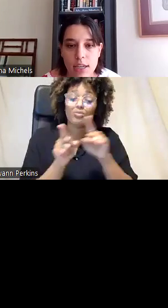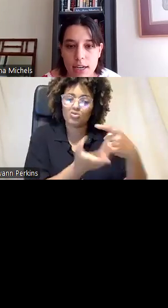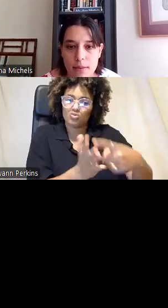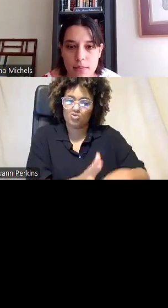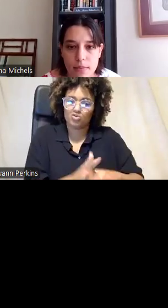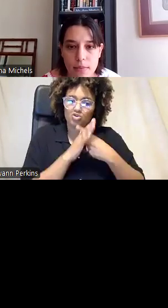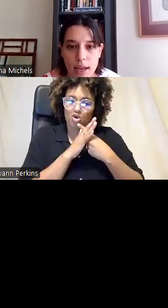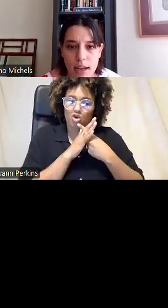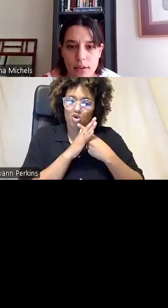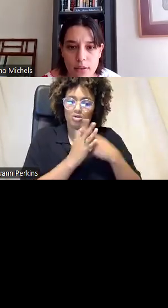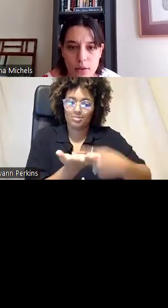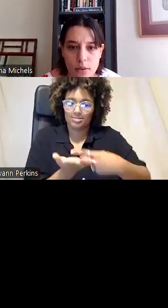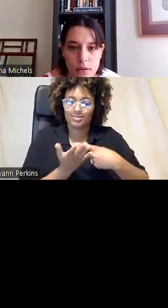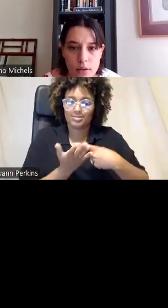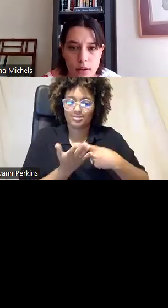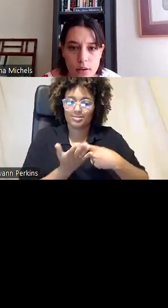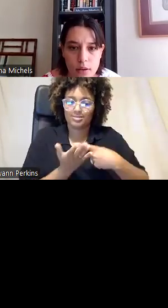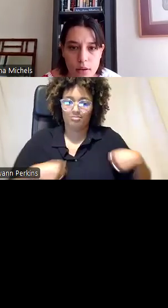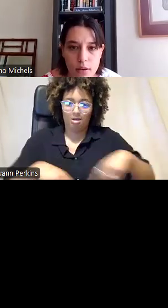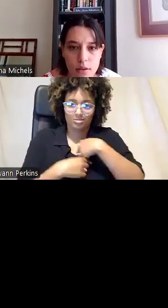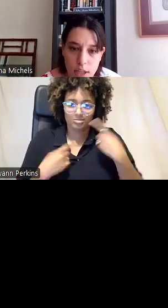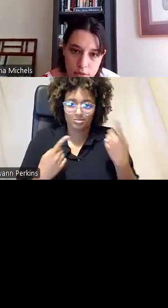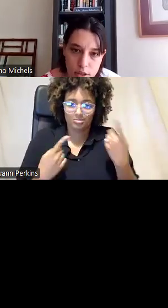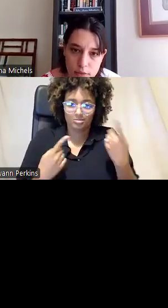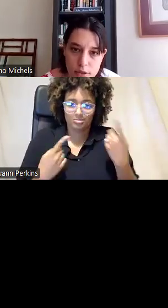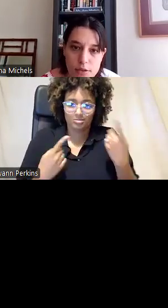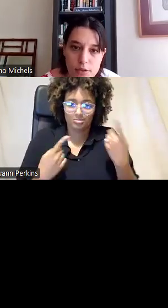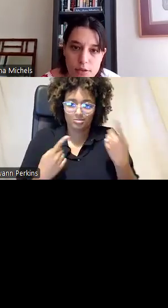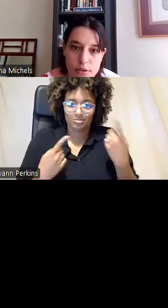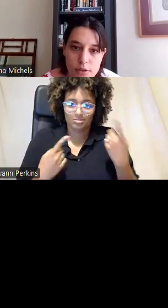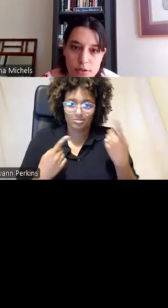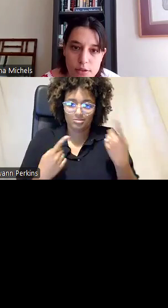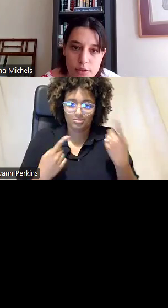ourselves. And so, thank you for